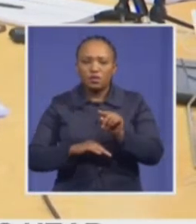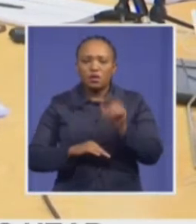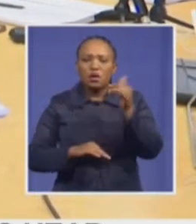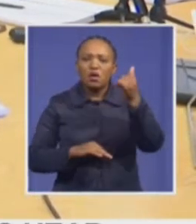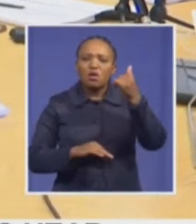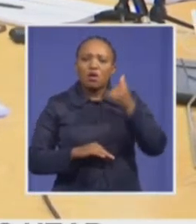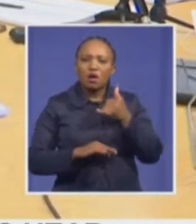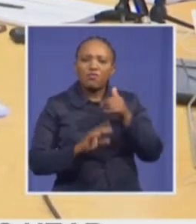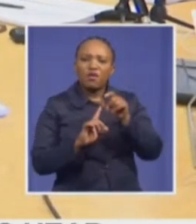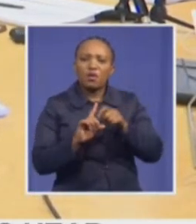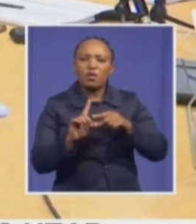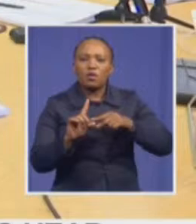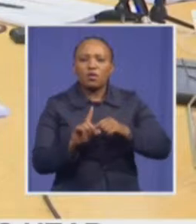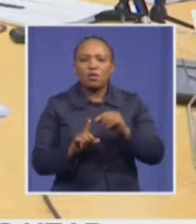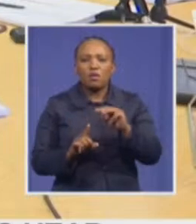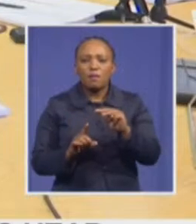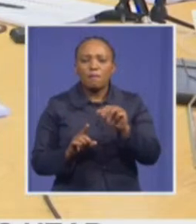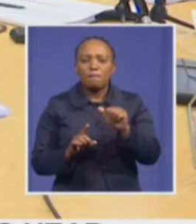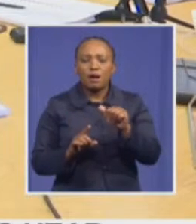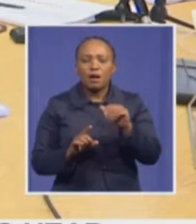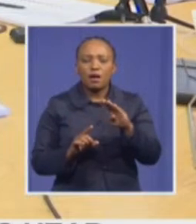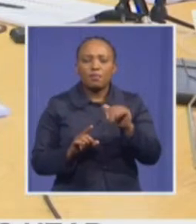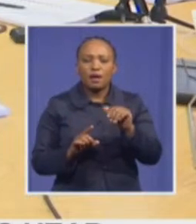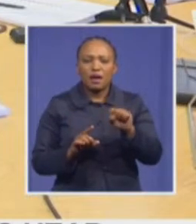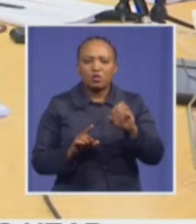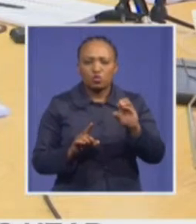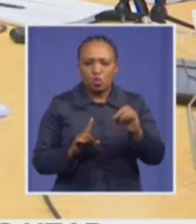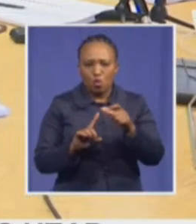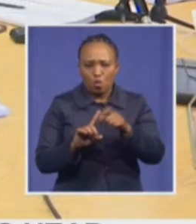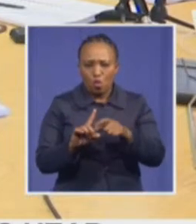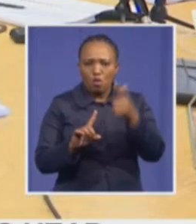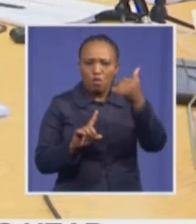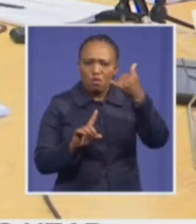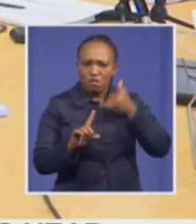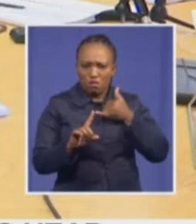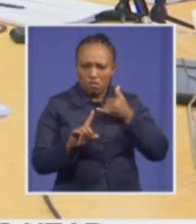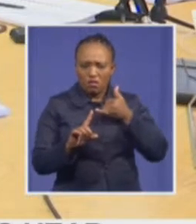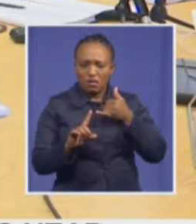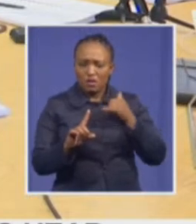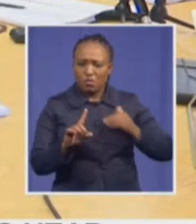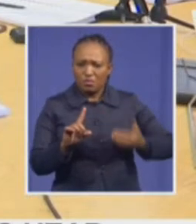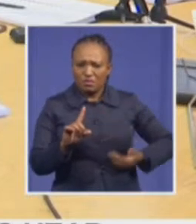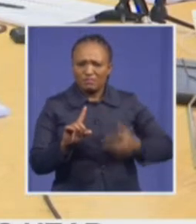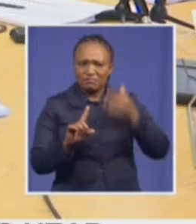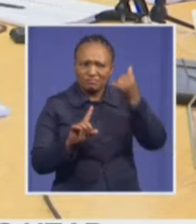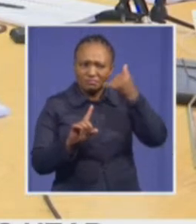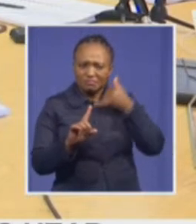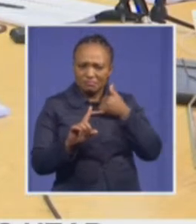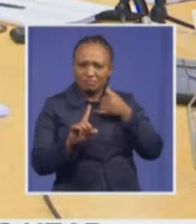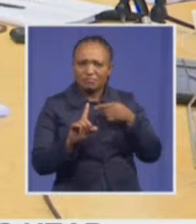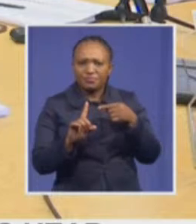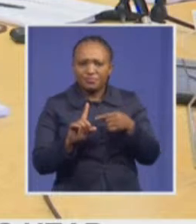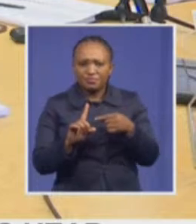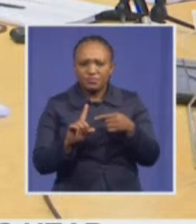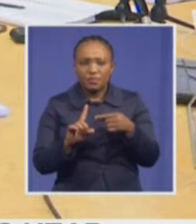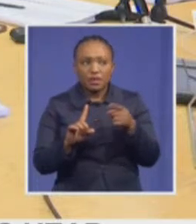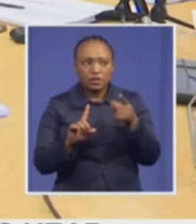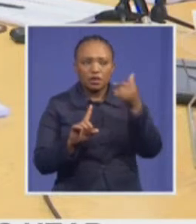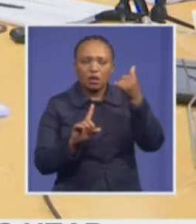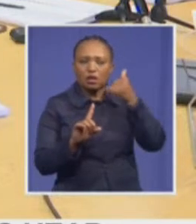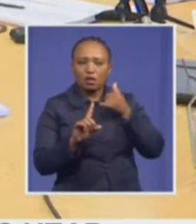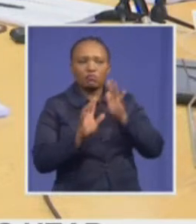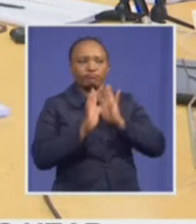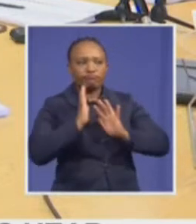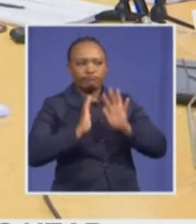Tennis. And she then tells me that she has been trying to